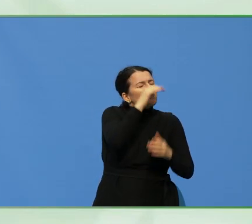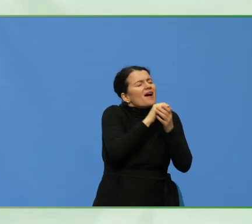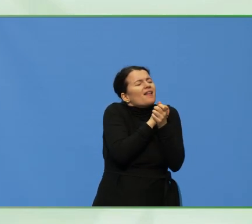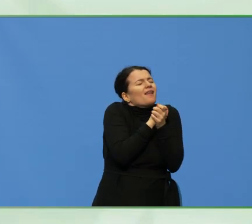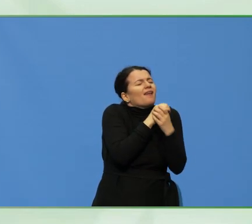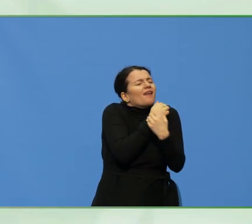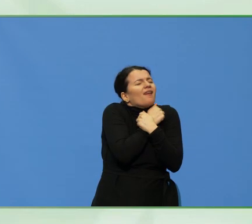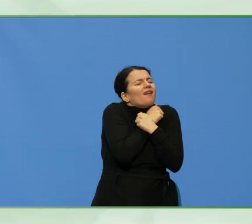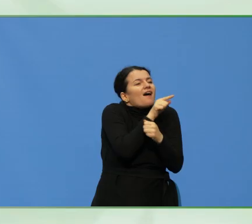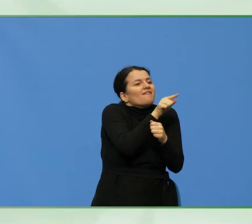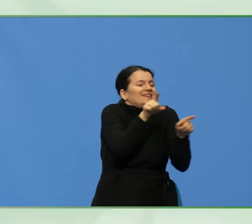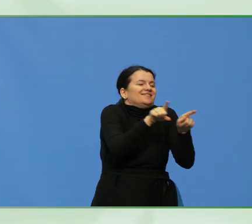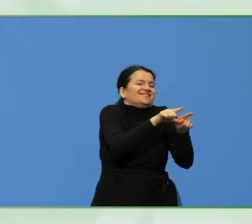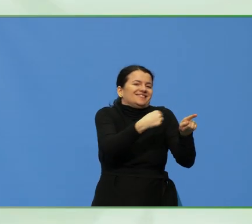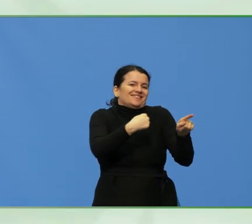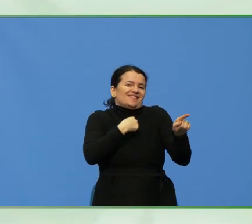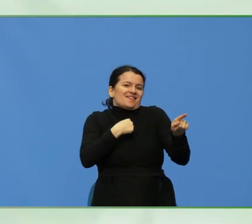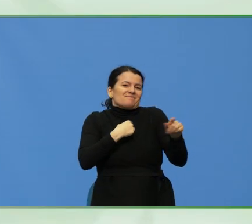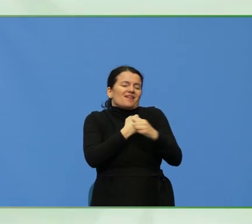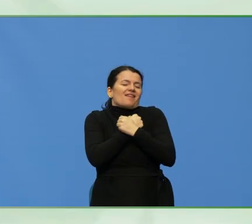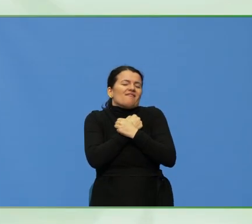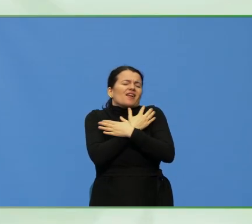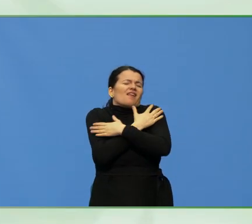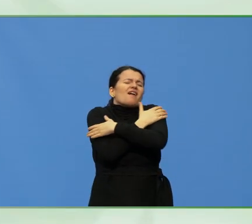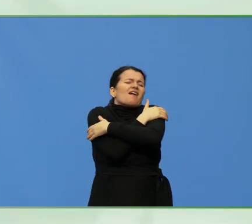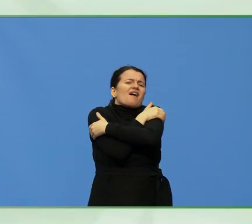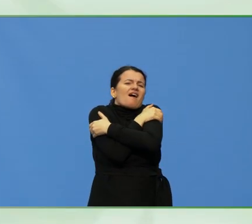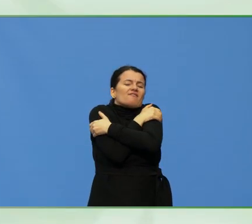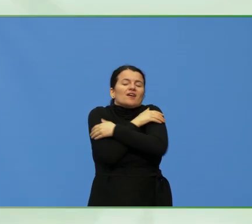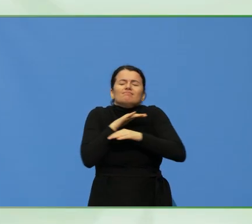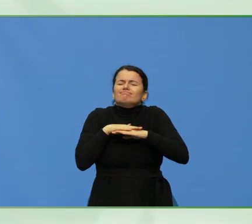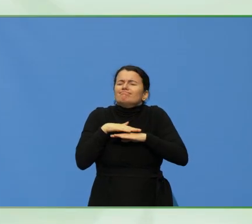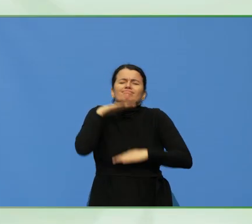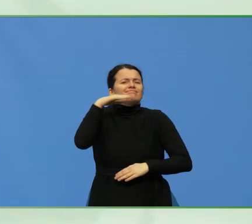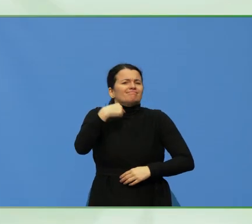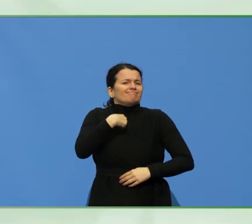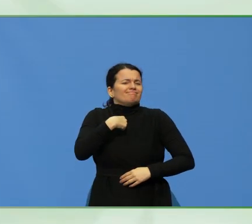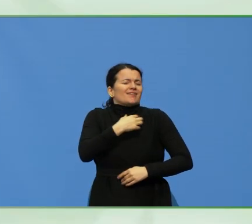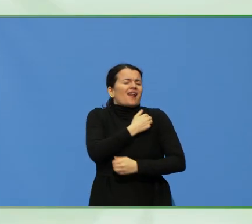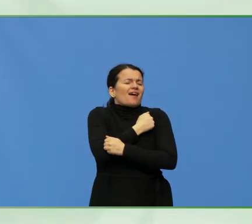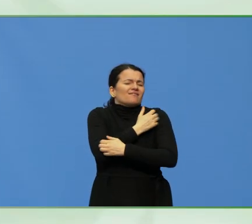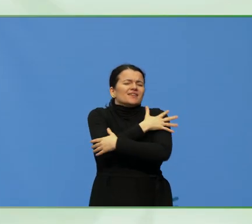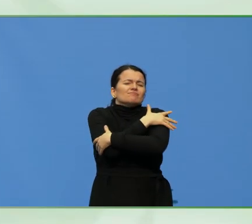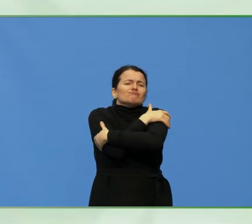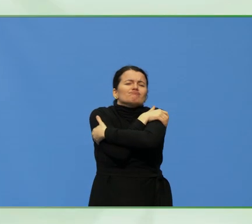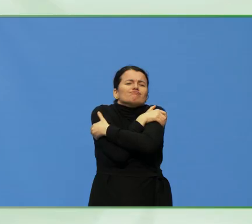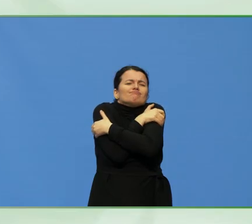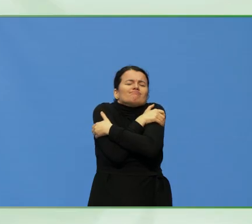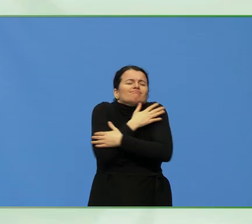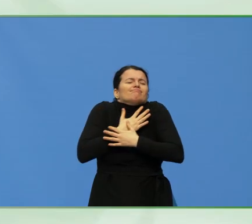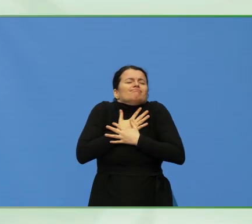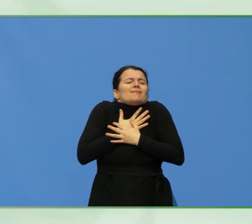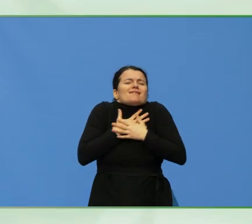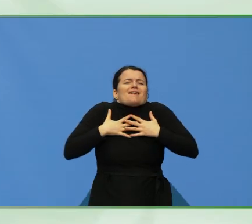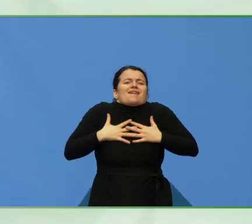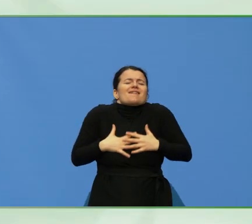very deeply about. More love, in fact. This body, your body, exactly